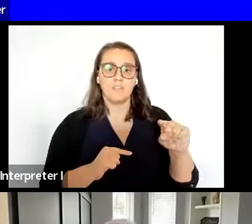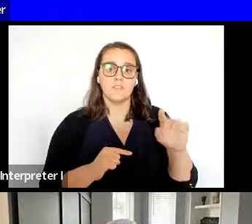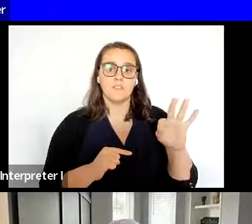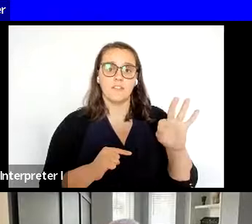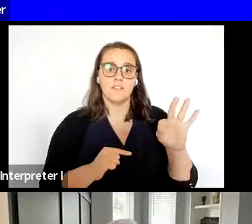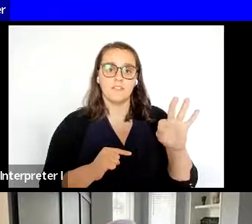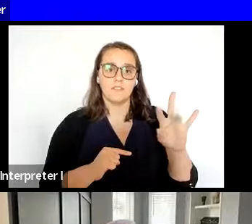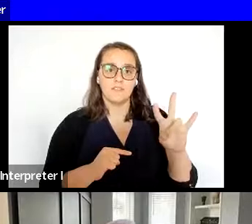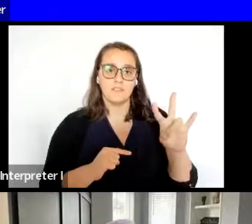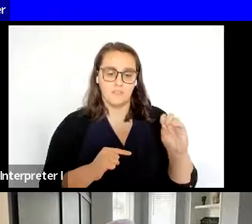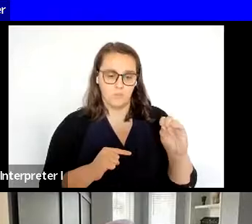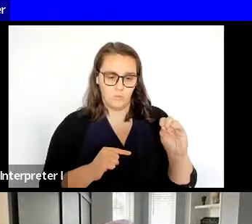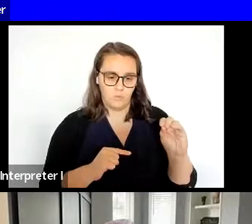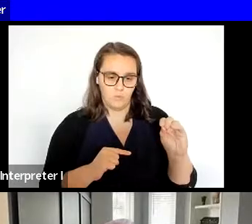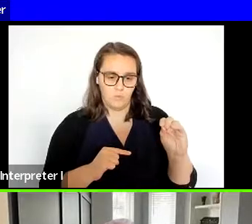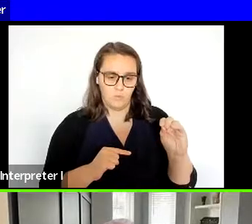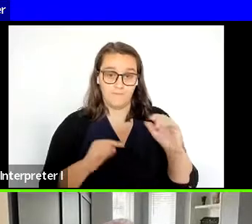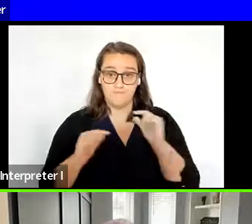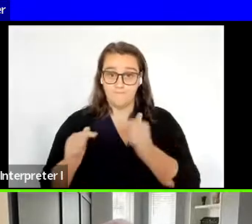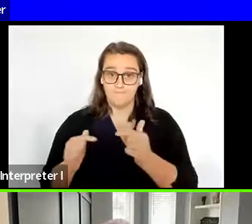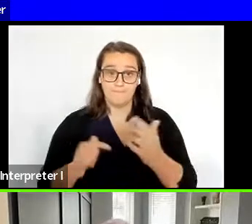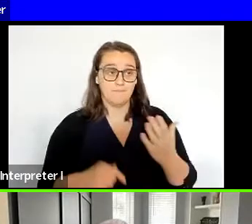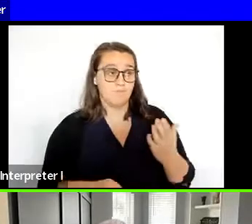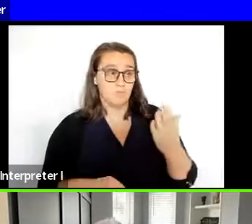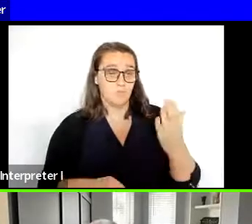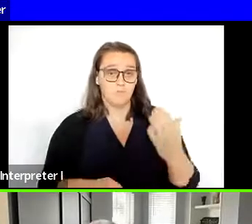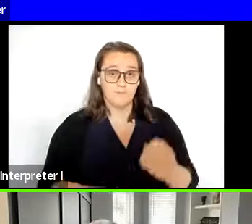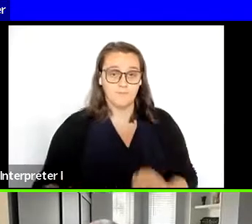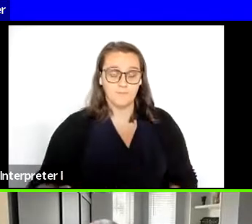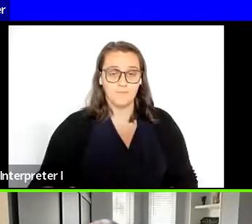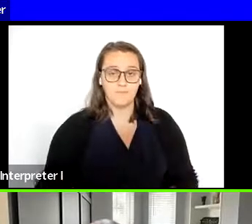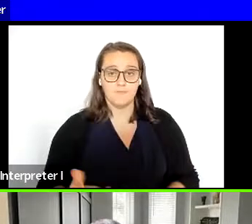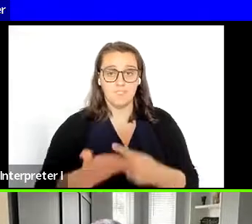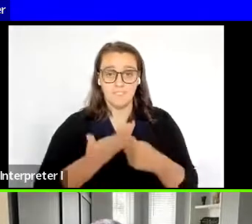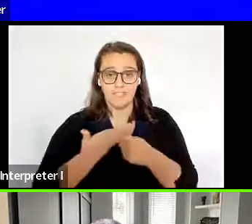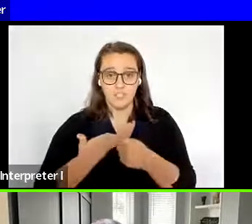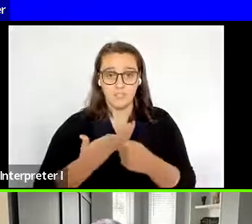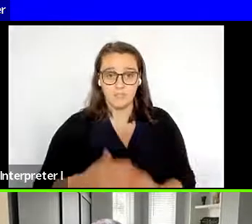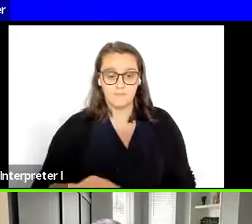24-970. Councilmember McDuffie, So moved. is there discussion?